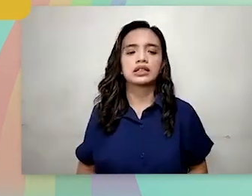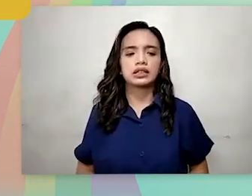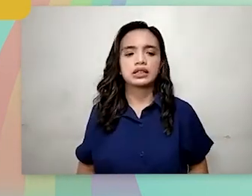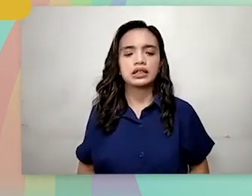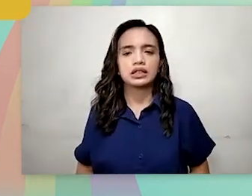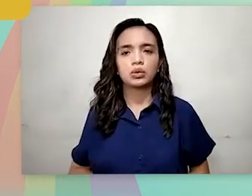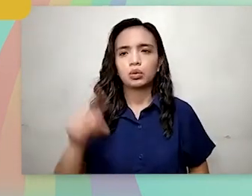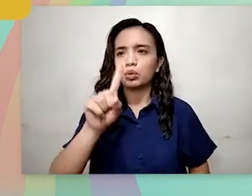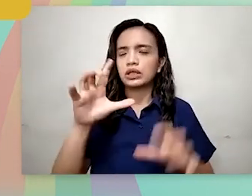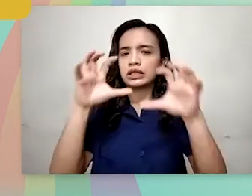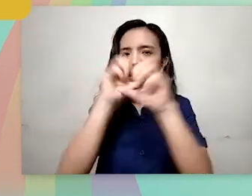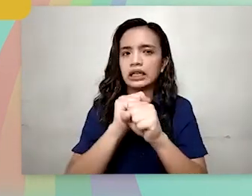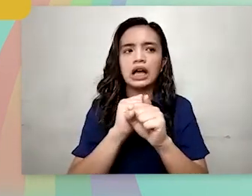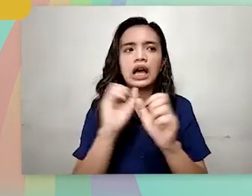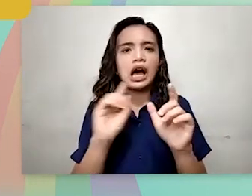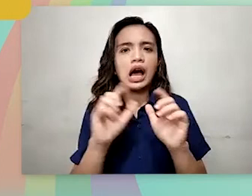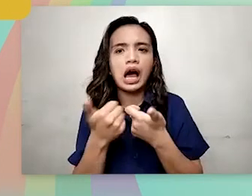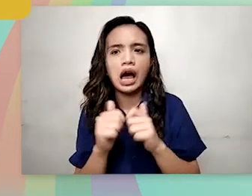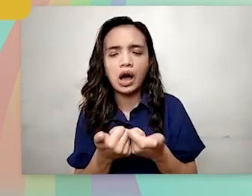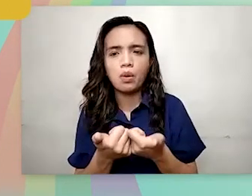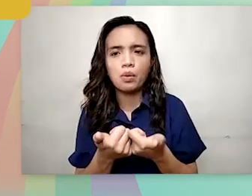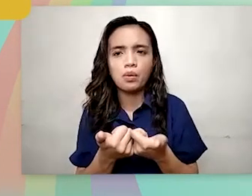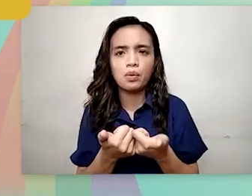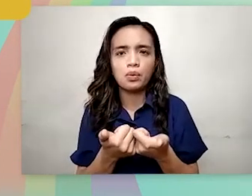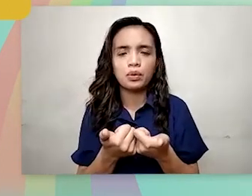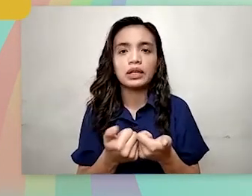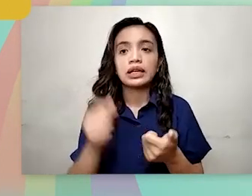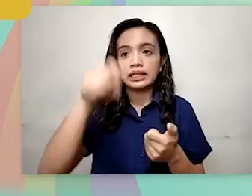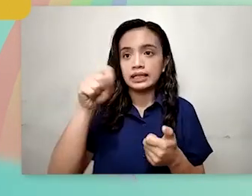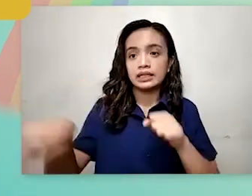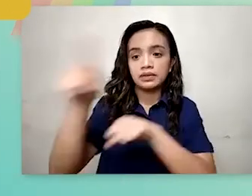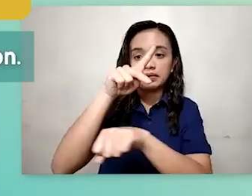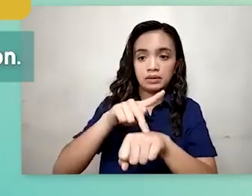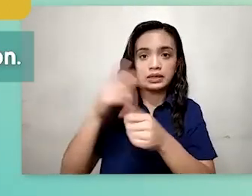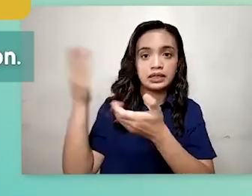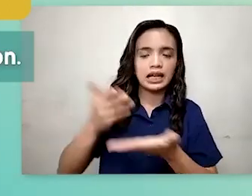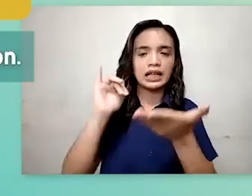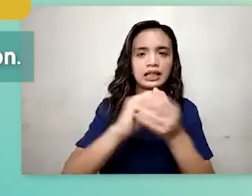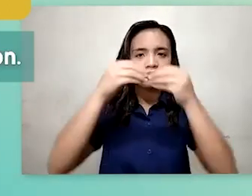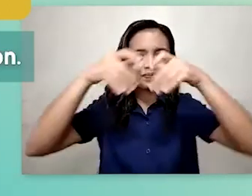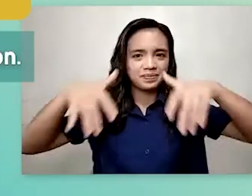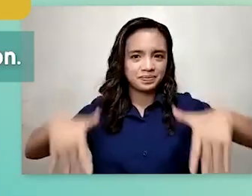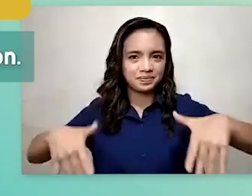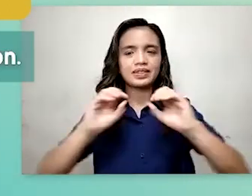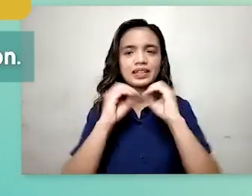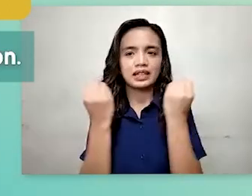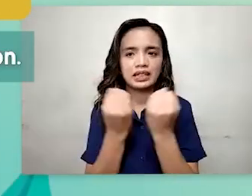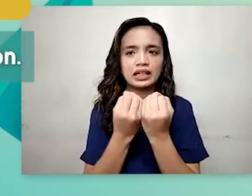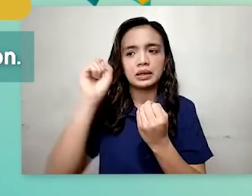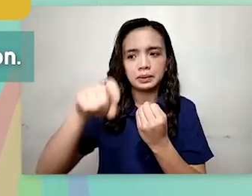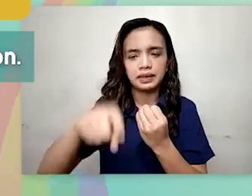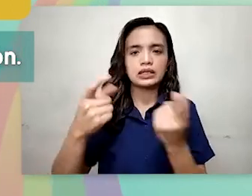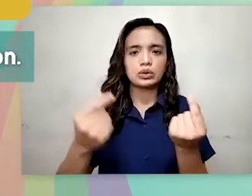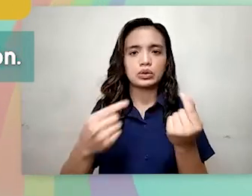the whole picture, and where you want to lead the industry. Of course, PhilExport as the umbrella